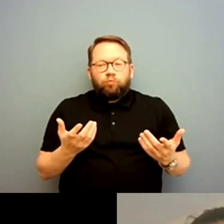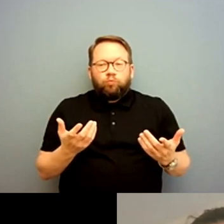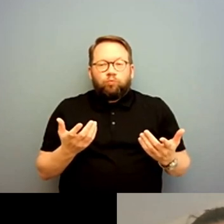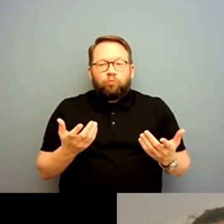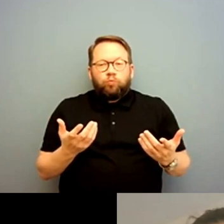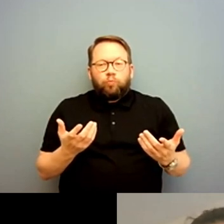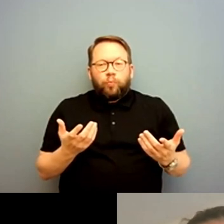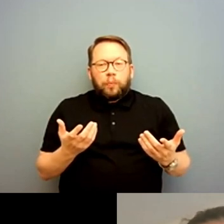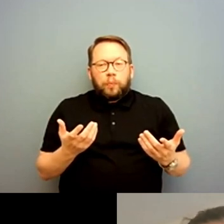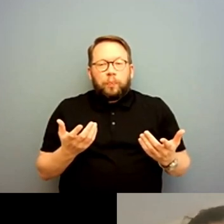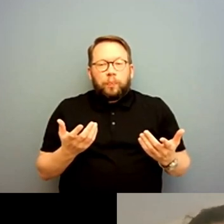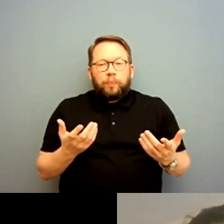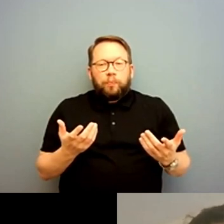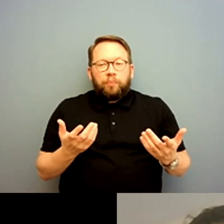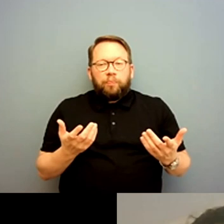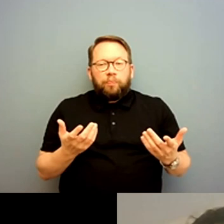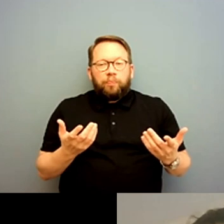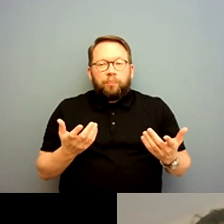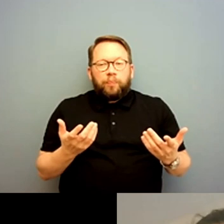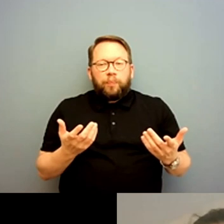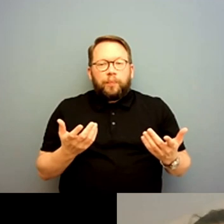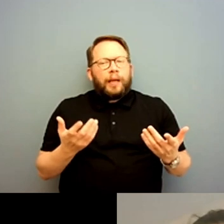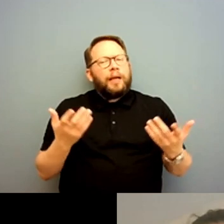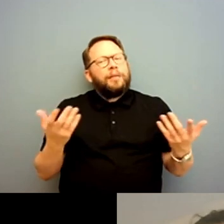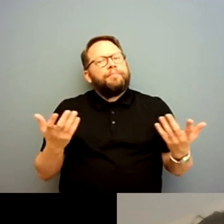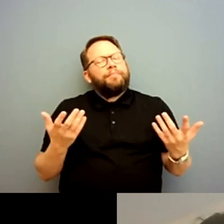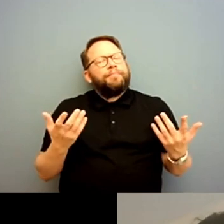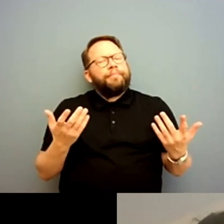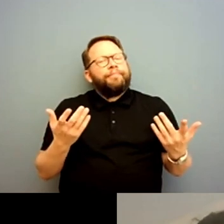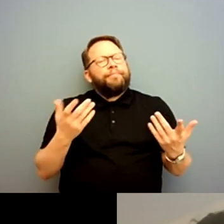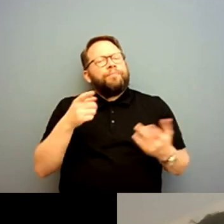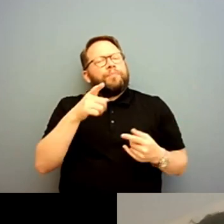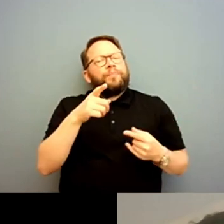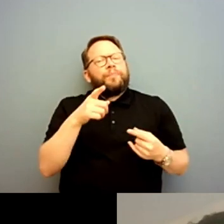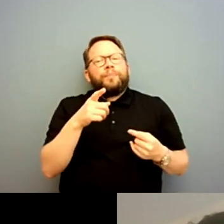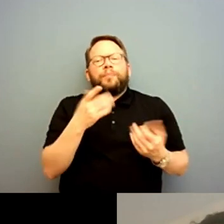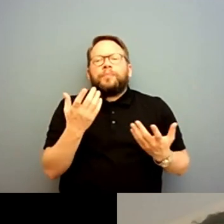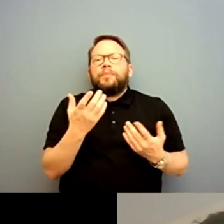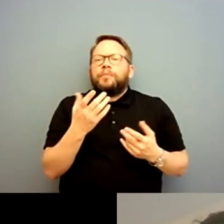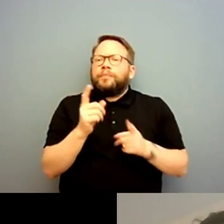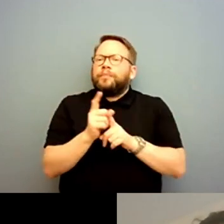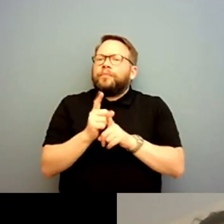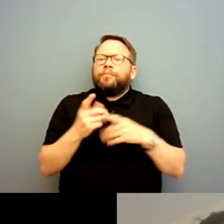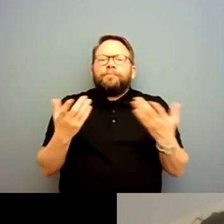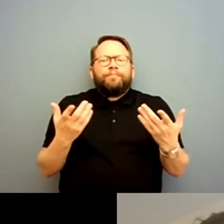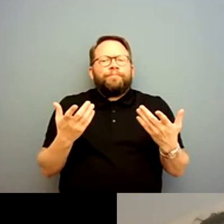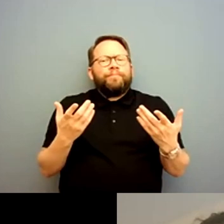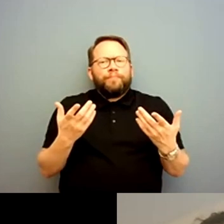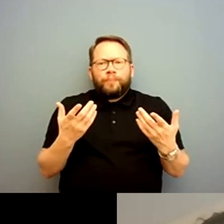cooperation, know nothing about us without us, is that practice or tradition or so as